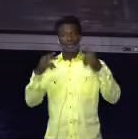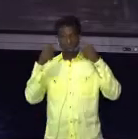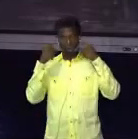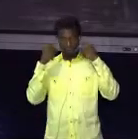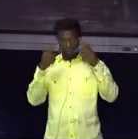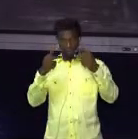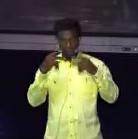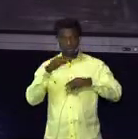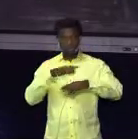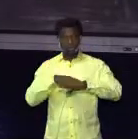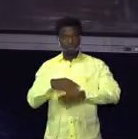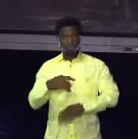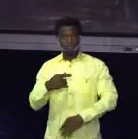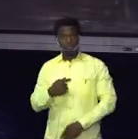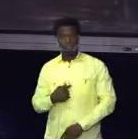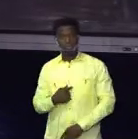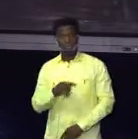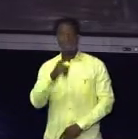Eyes on me.